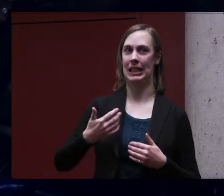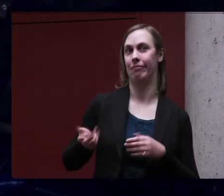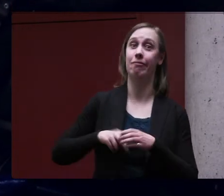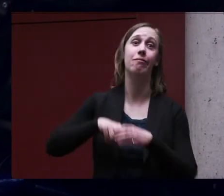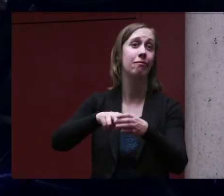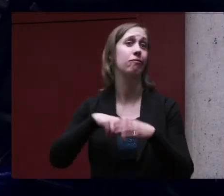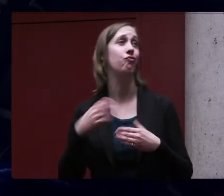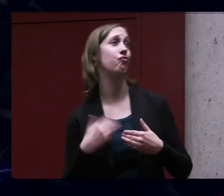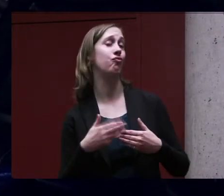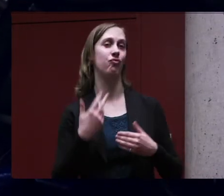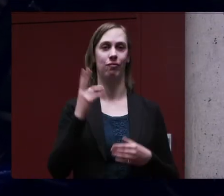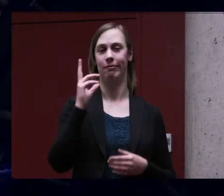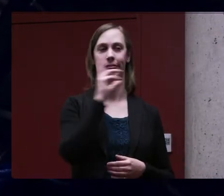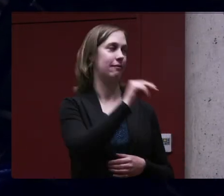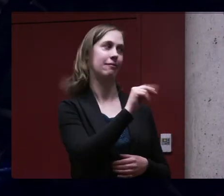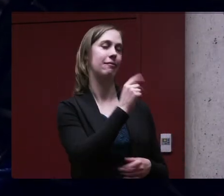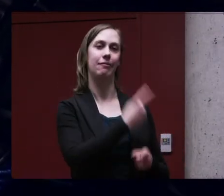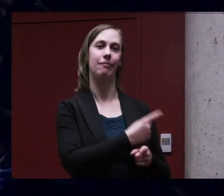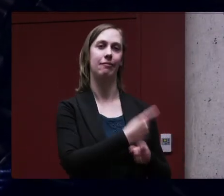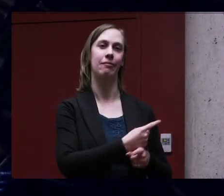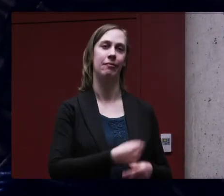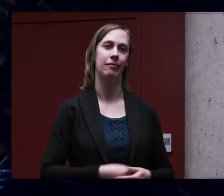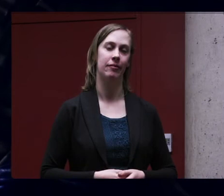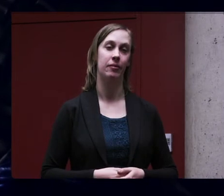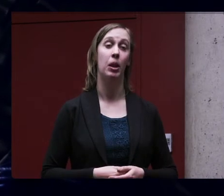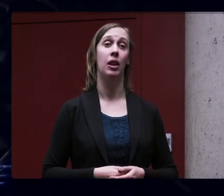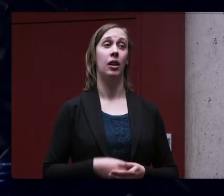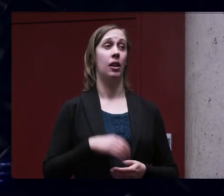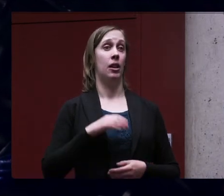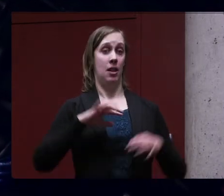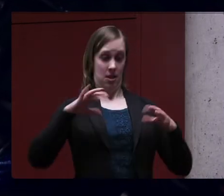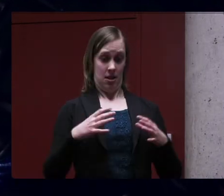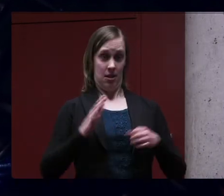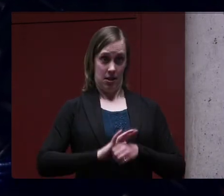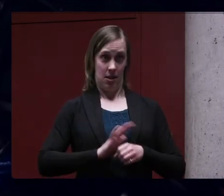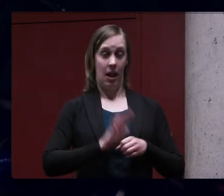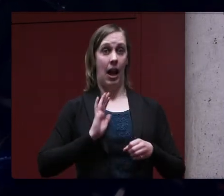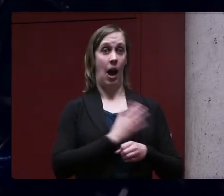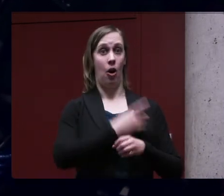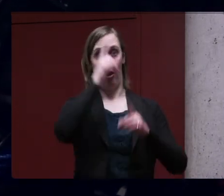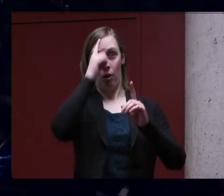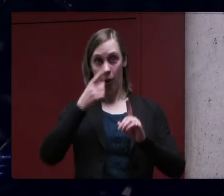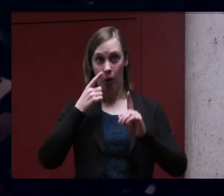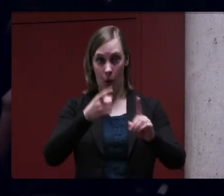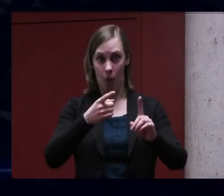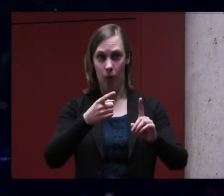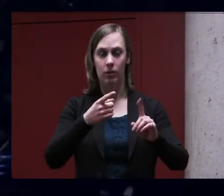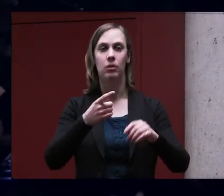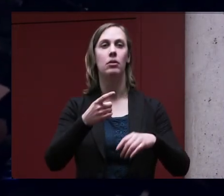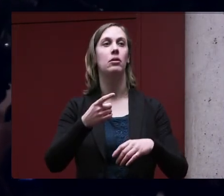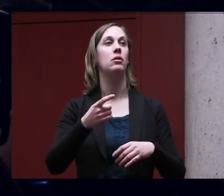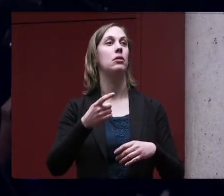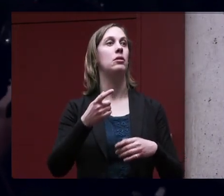not. Basically what we are trying to do is to represent everyone